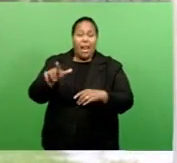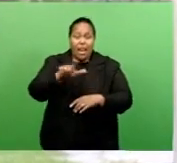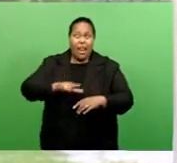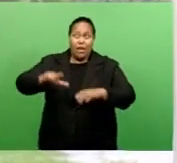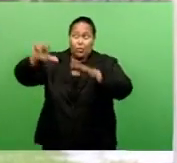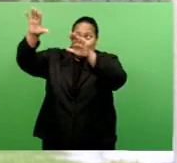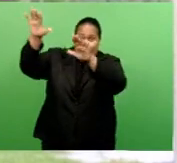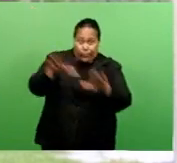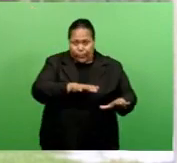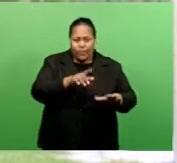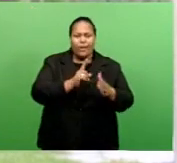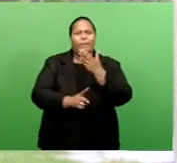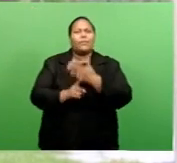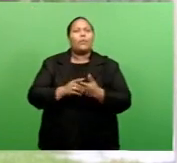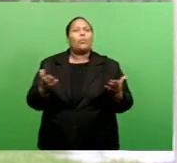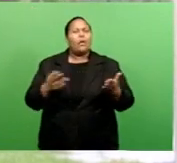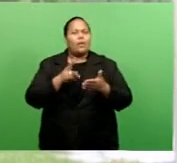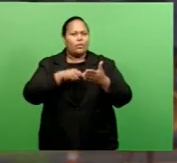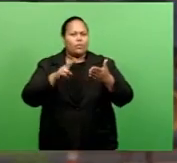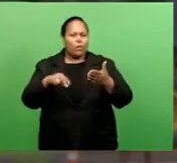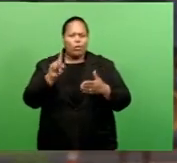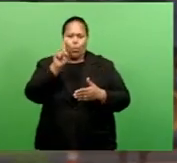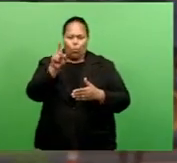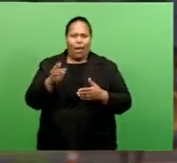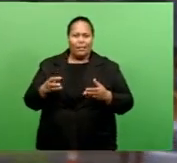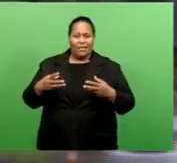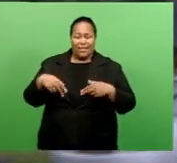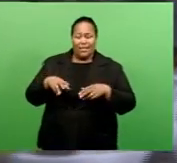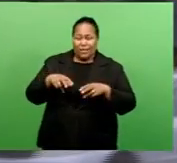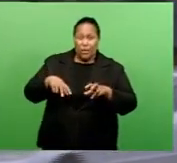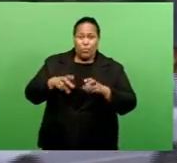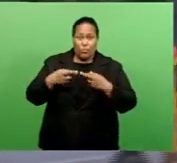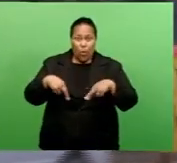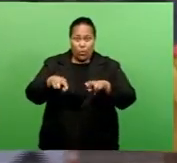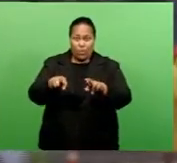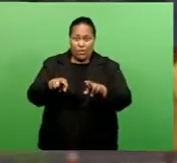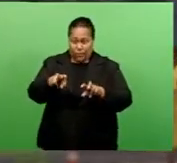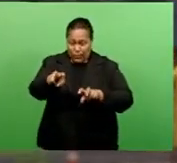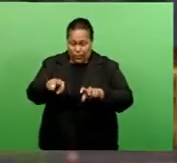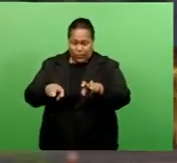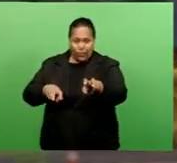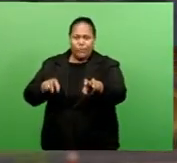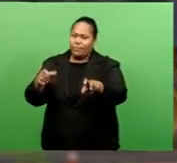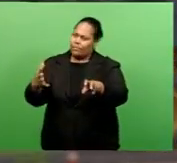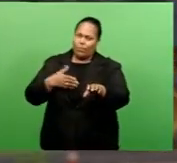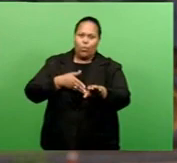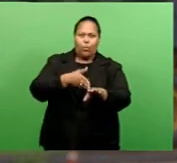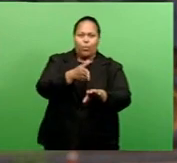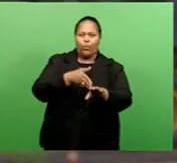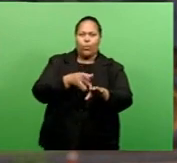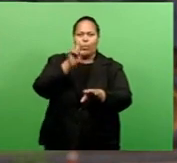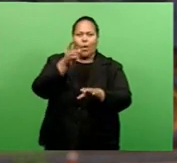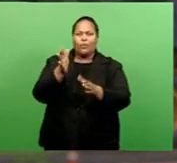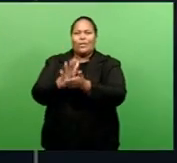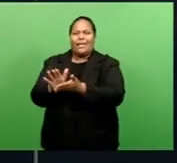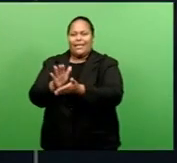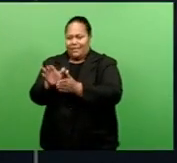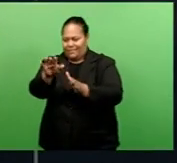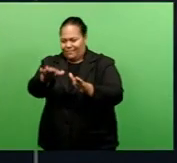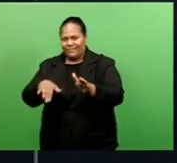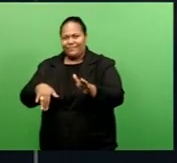restricted traffic to a single lane, and Fiji Roads Authority contractors were deployed to clear the road. Kelly Vadala, FBC